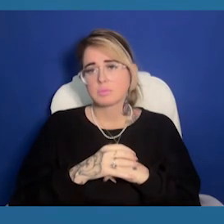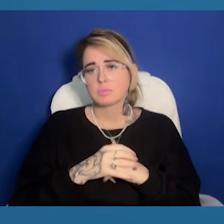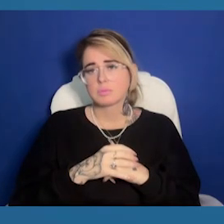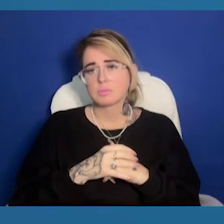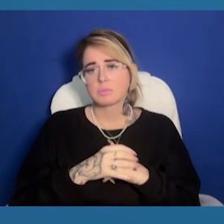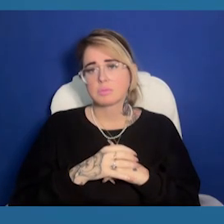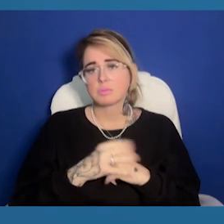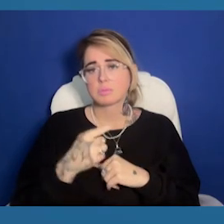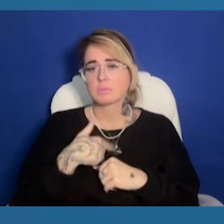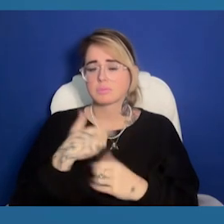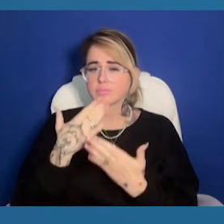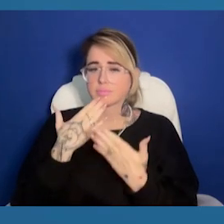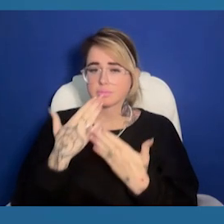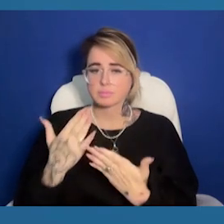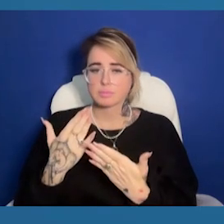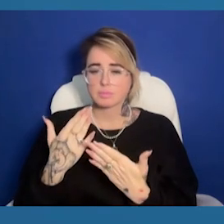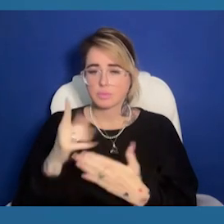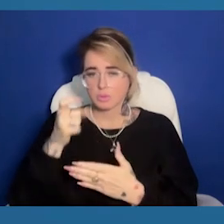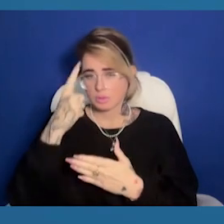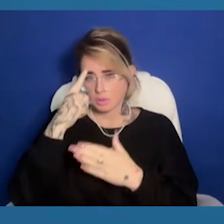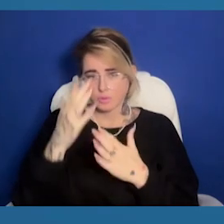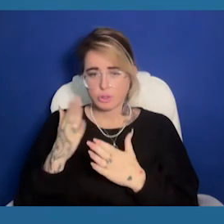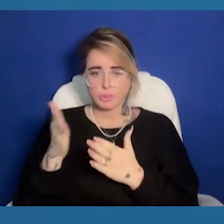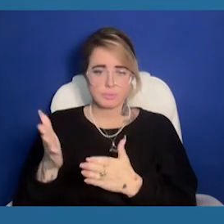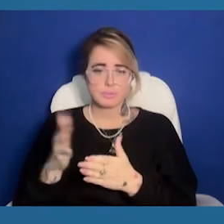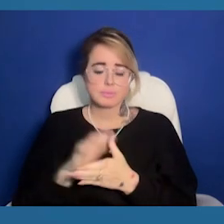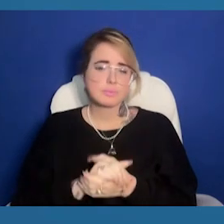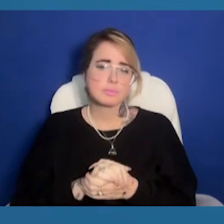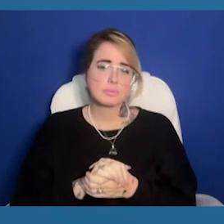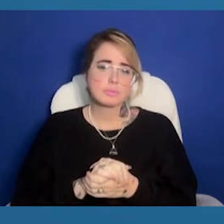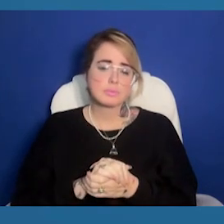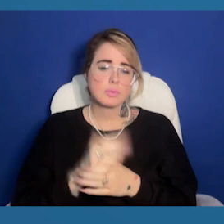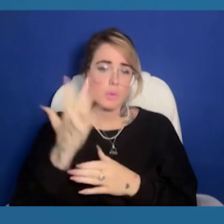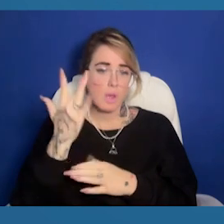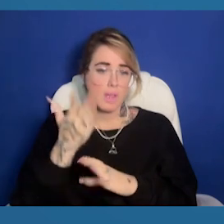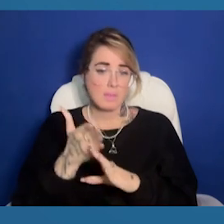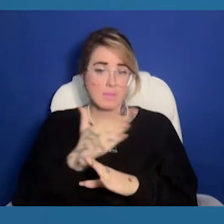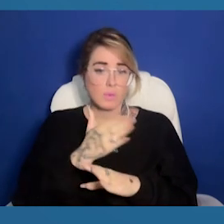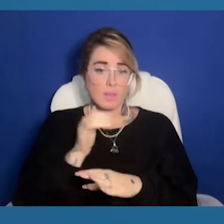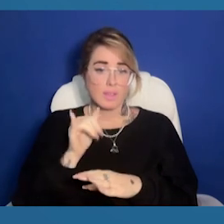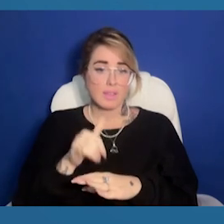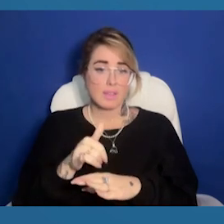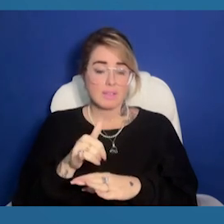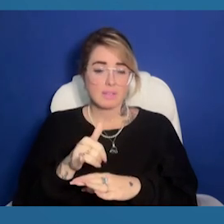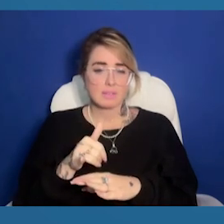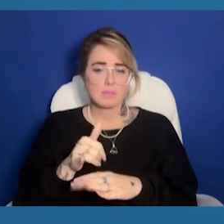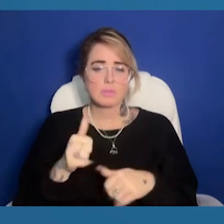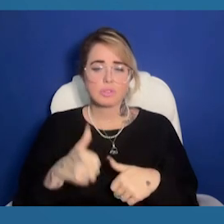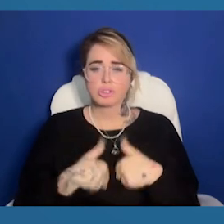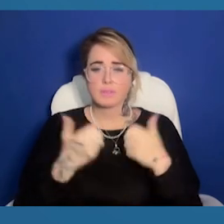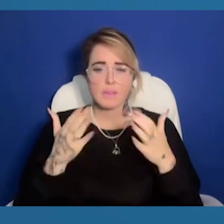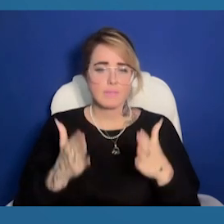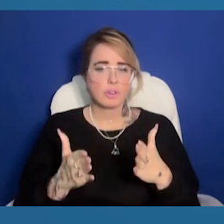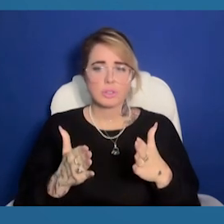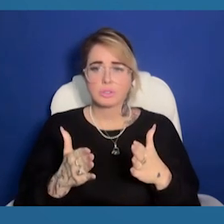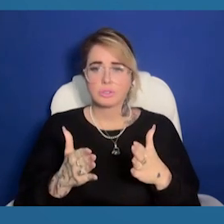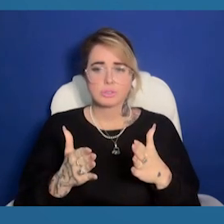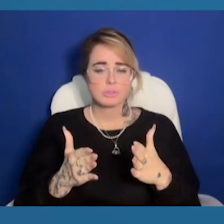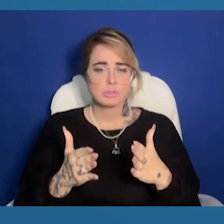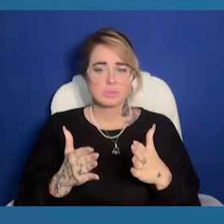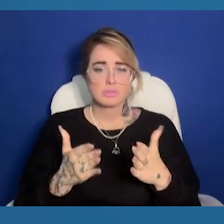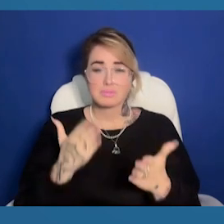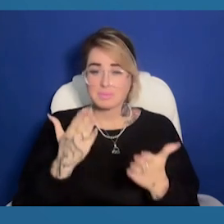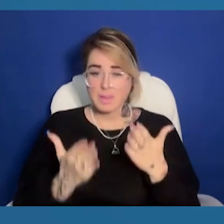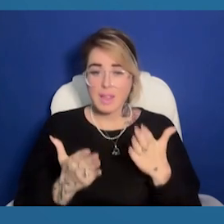And I thank you, Governor, because before that, survivors may have